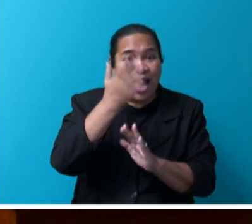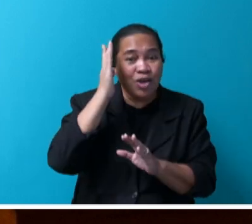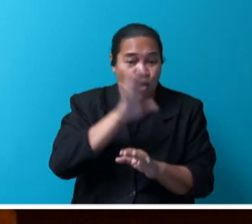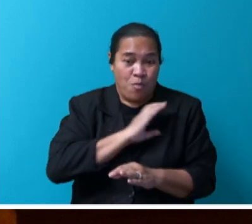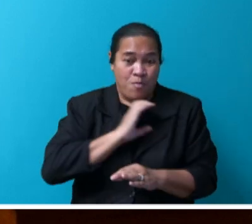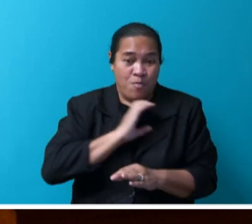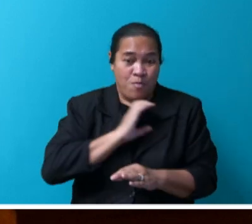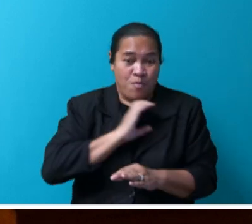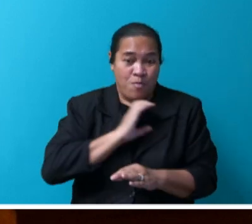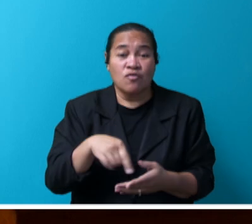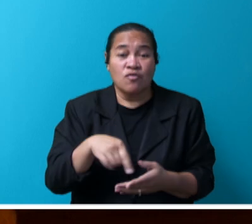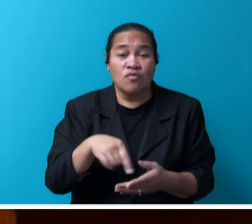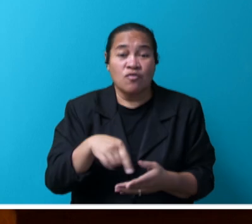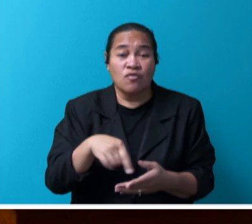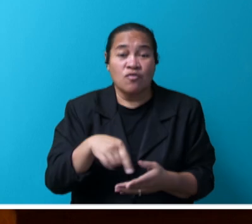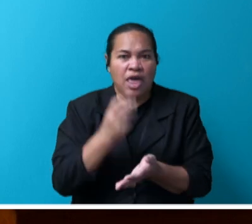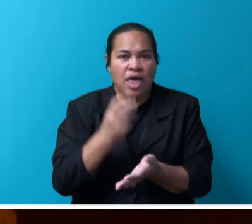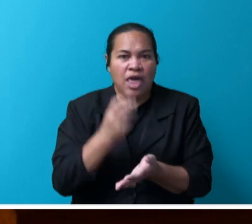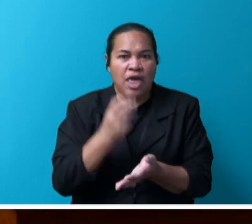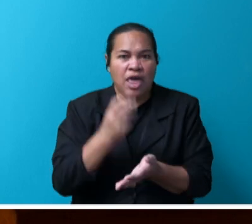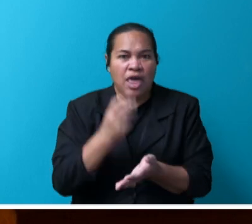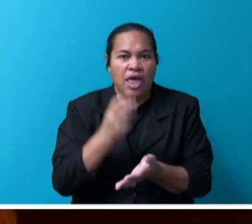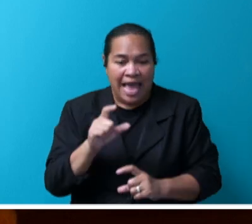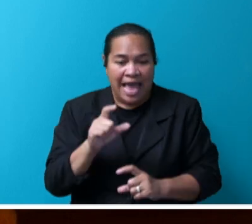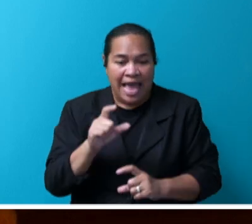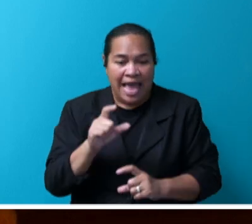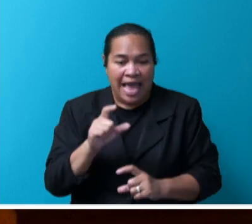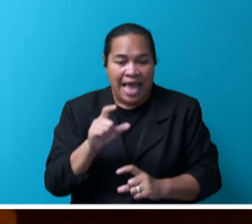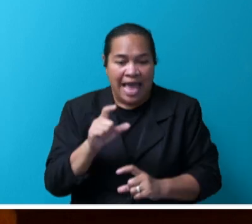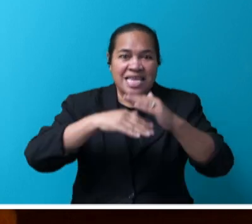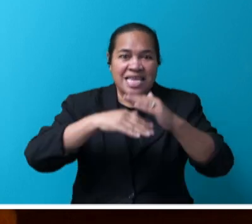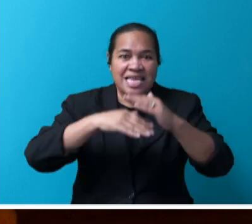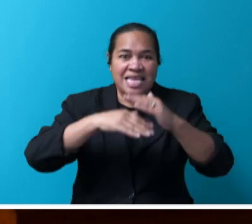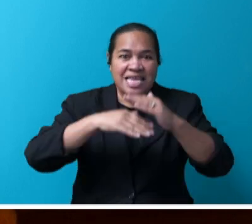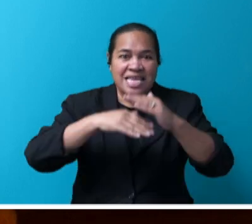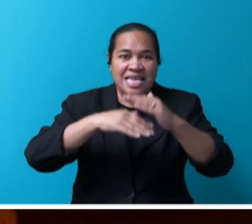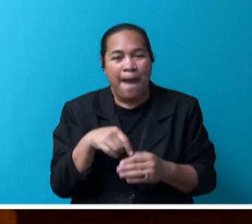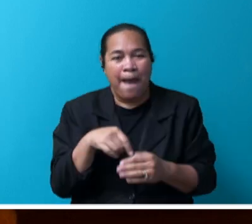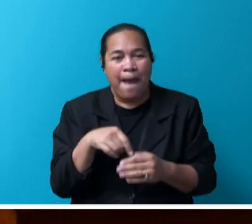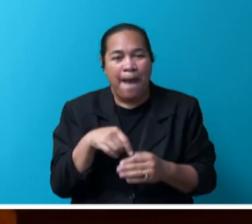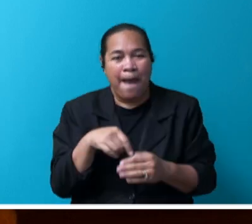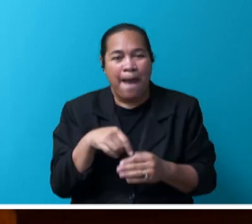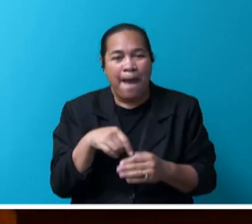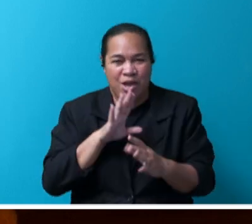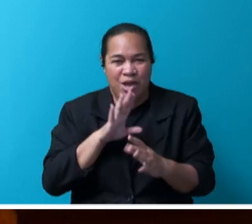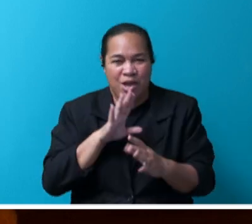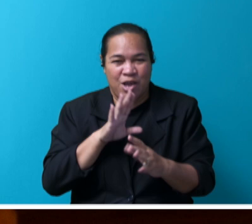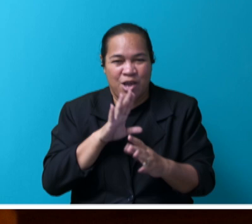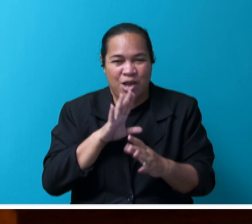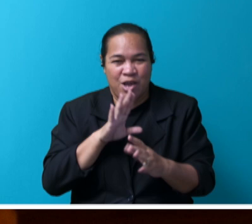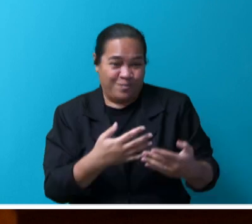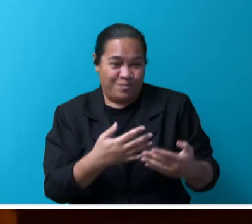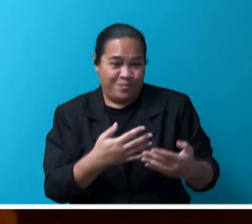around $1.4 million for the 2025 and 2026 financial year. The department comprises